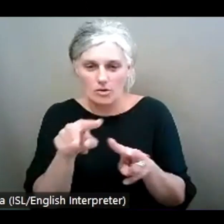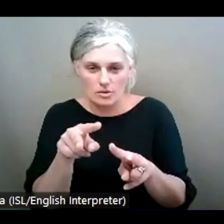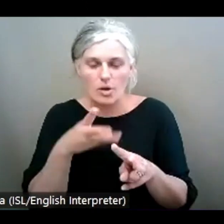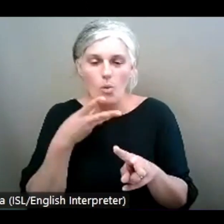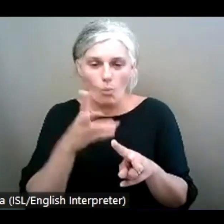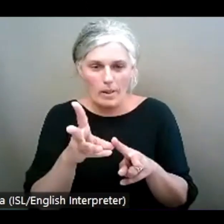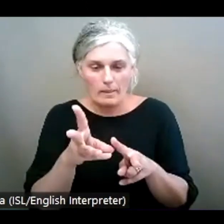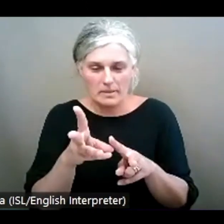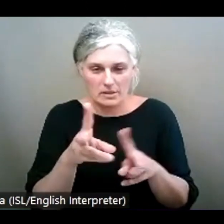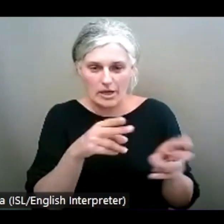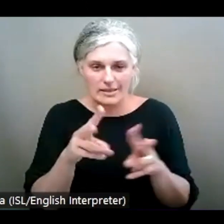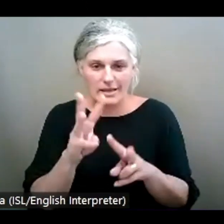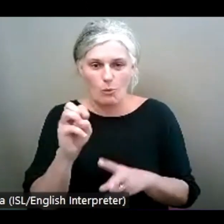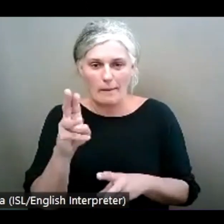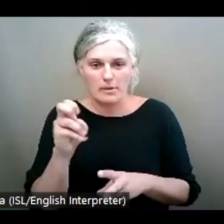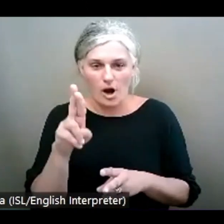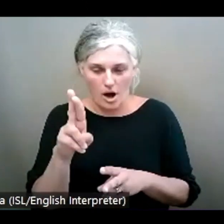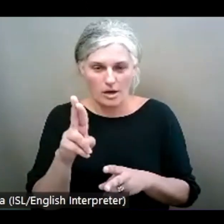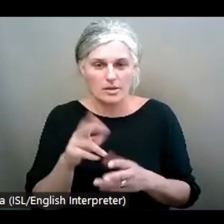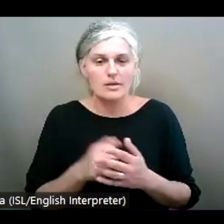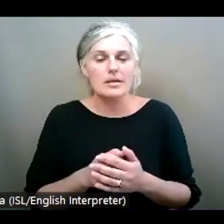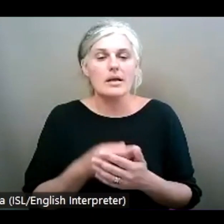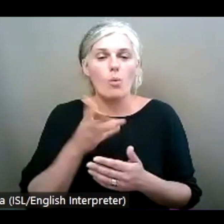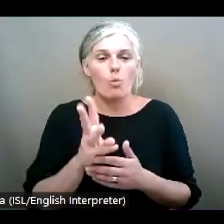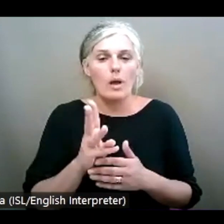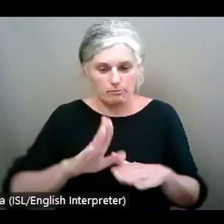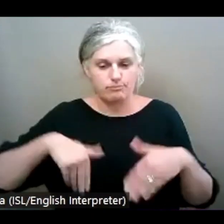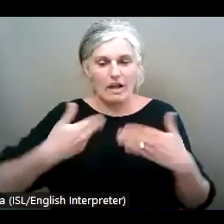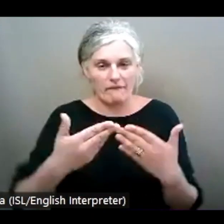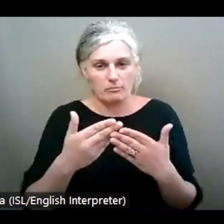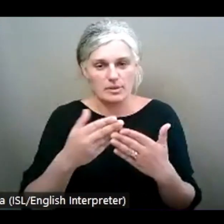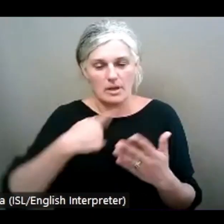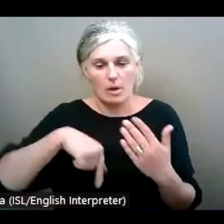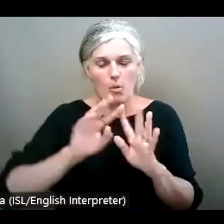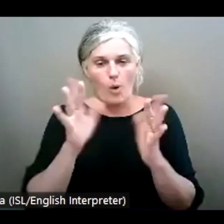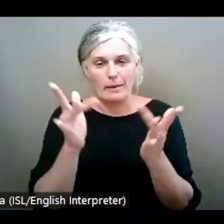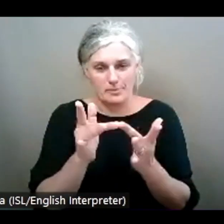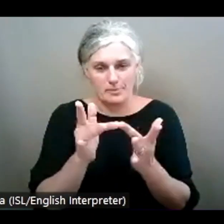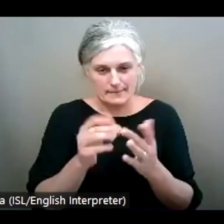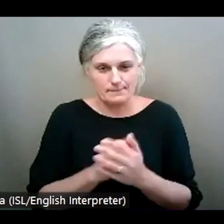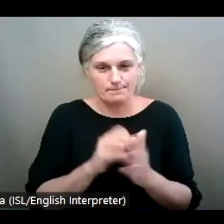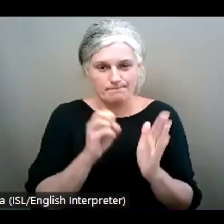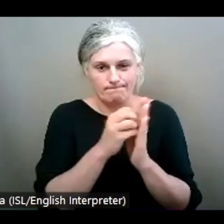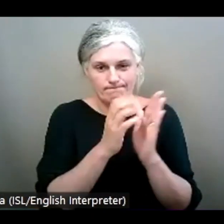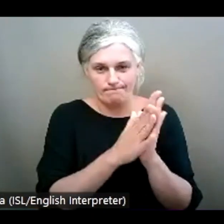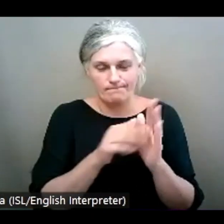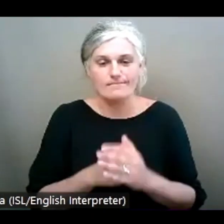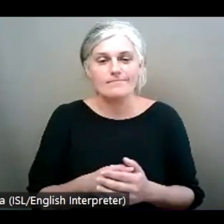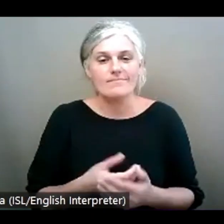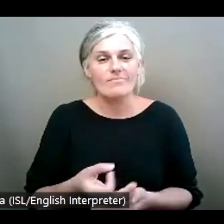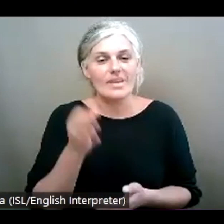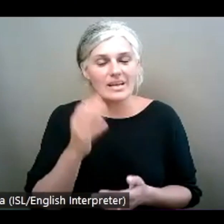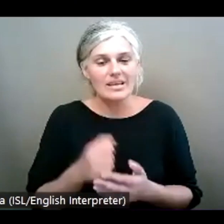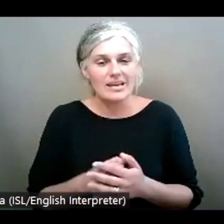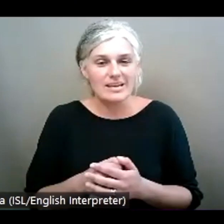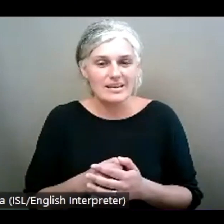webinar and stick up on our website quite soon. So it'd be great if everybody